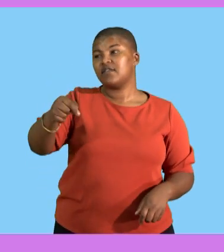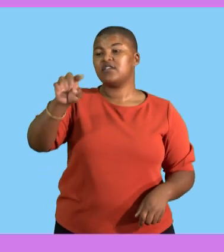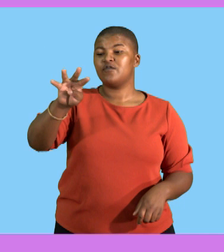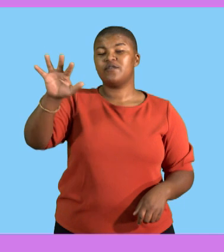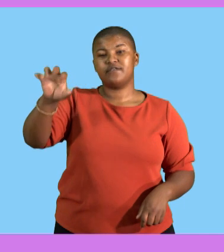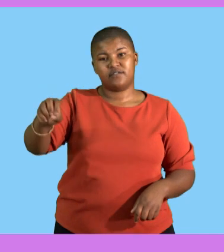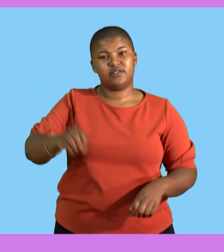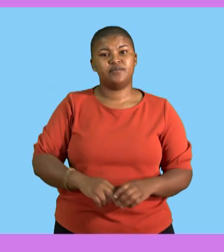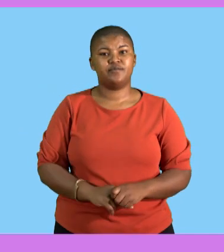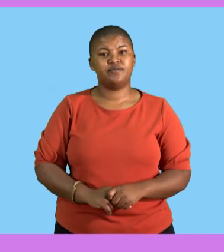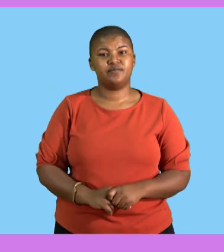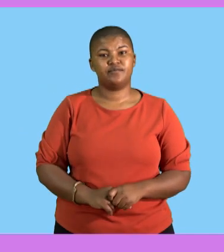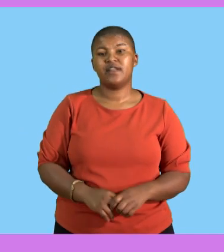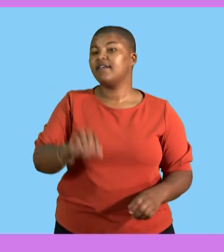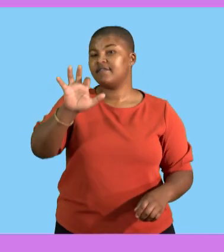5,450,